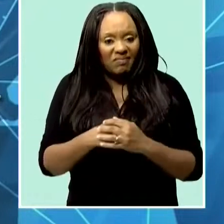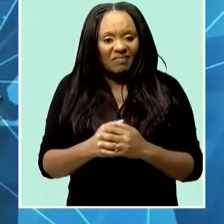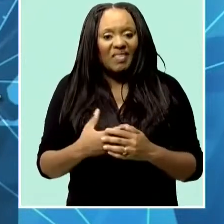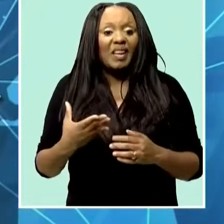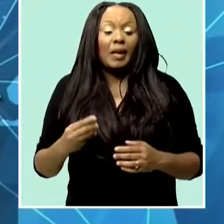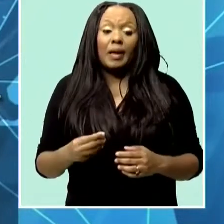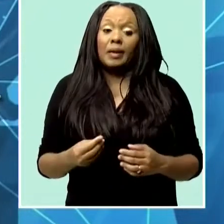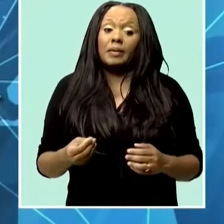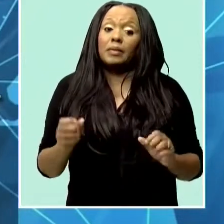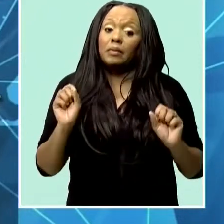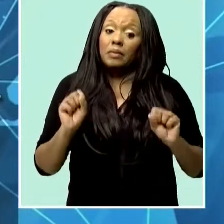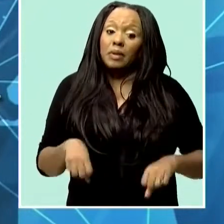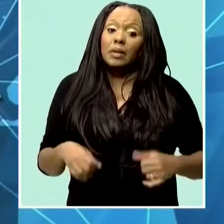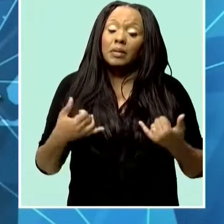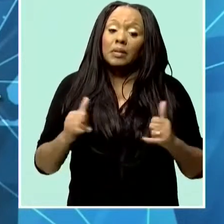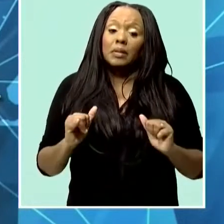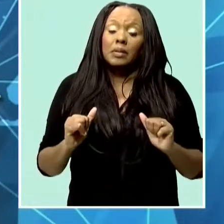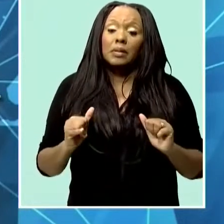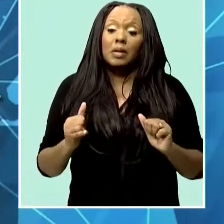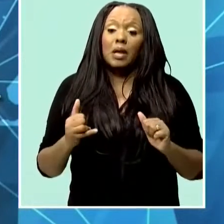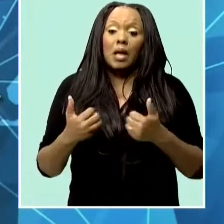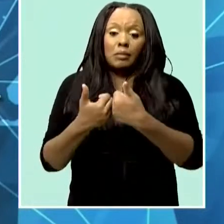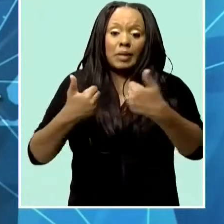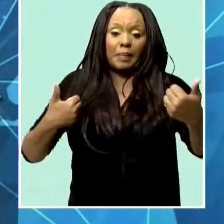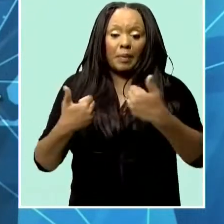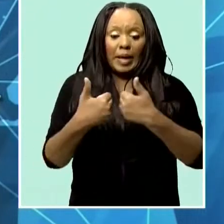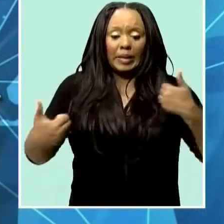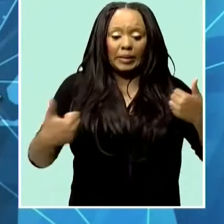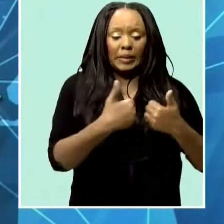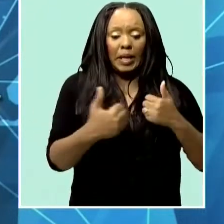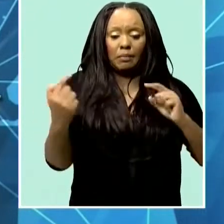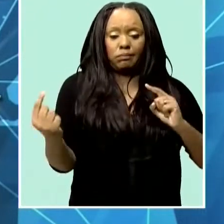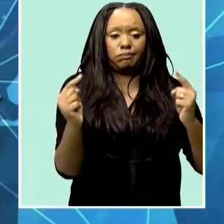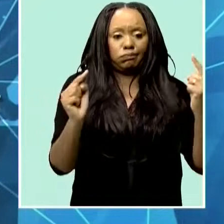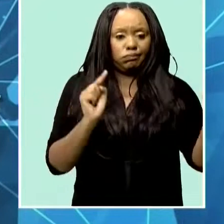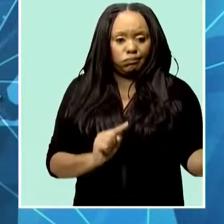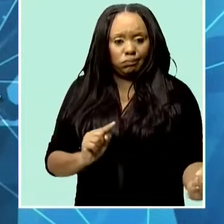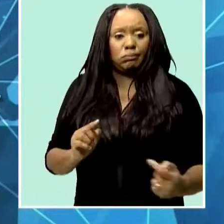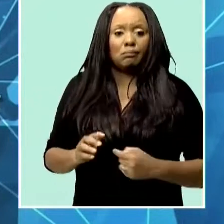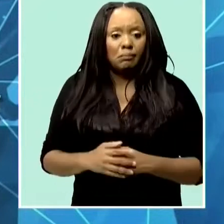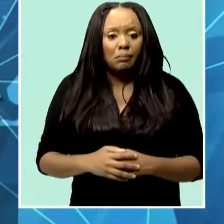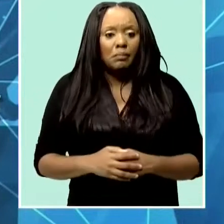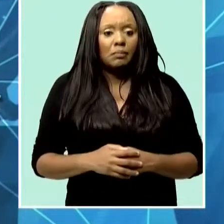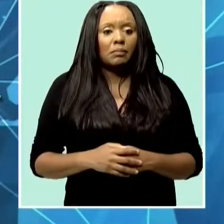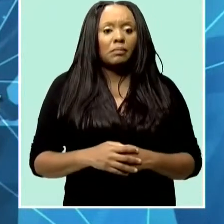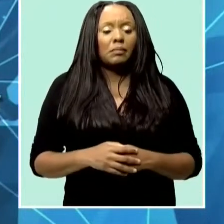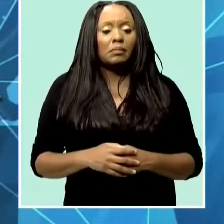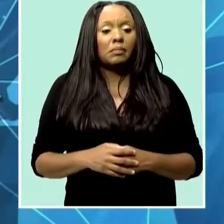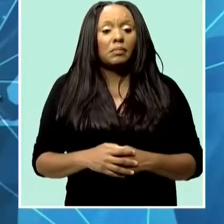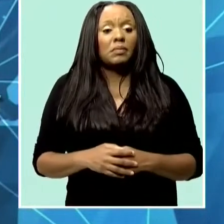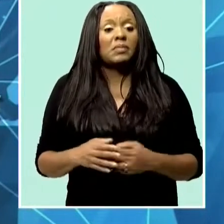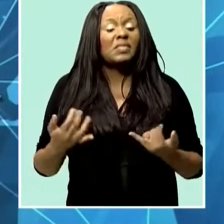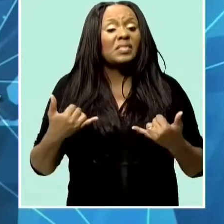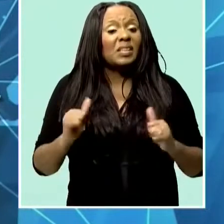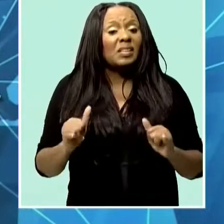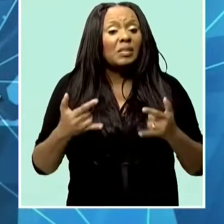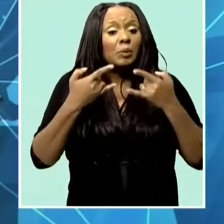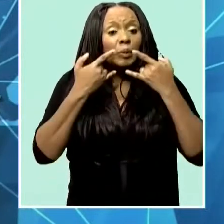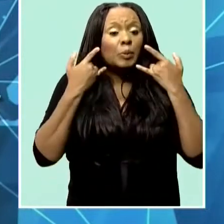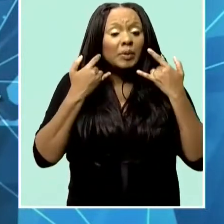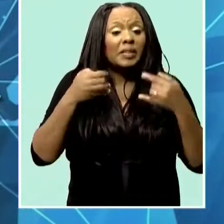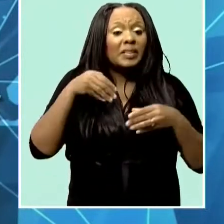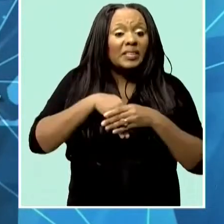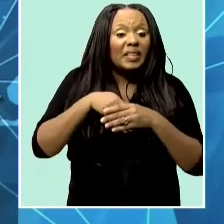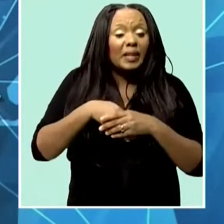an option. You can do that at your discretion. The BAMP boss is also urging Barbadians to still consider masking up indoors and